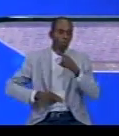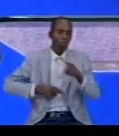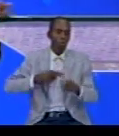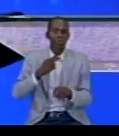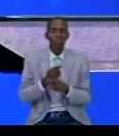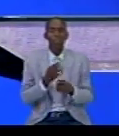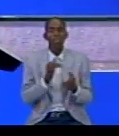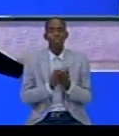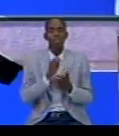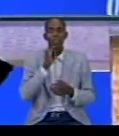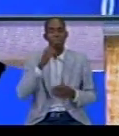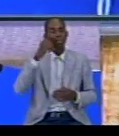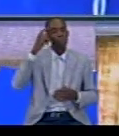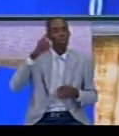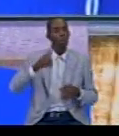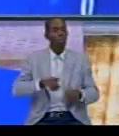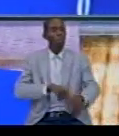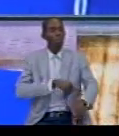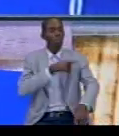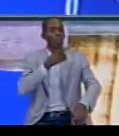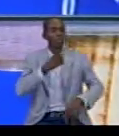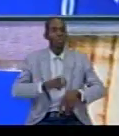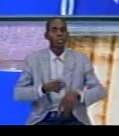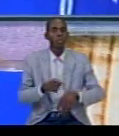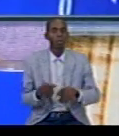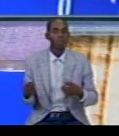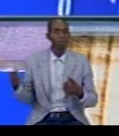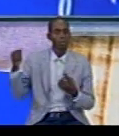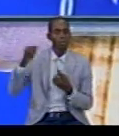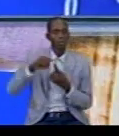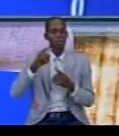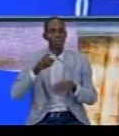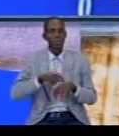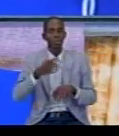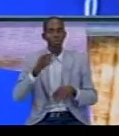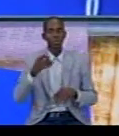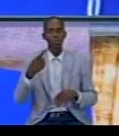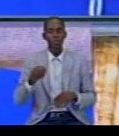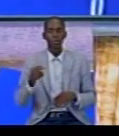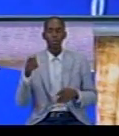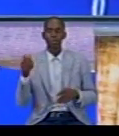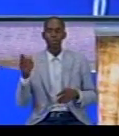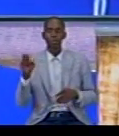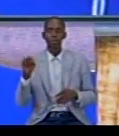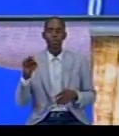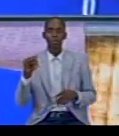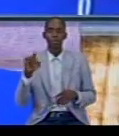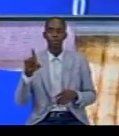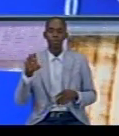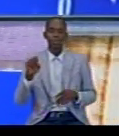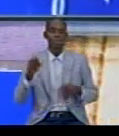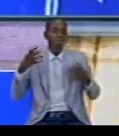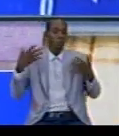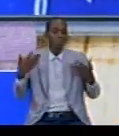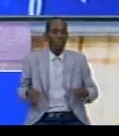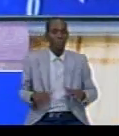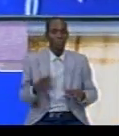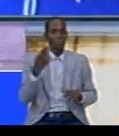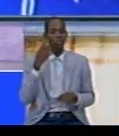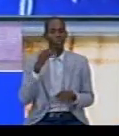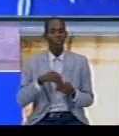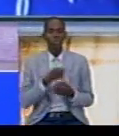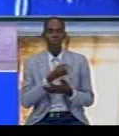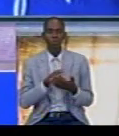large period until the times of the Gentiles be fulfilled. Look at verse 26. In verse